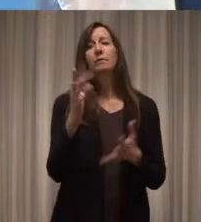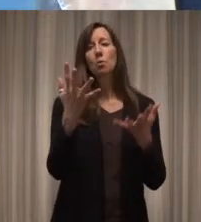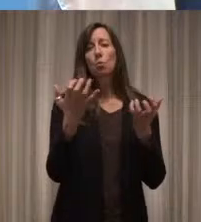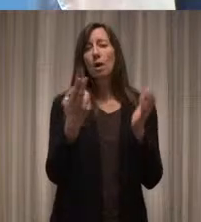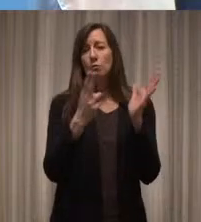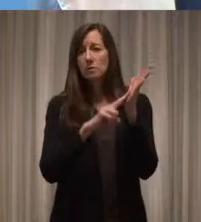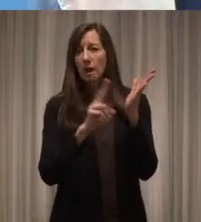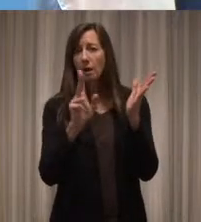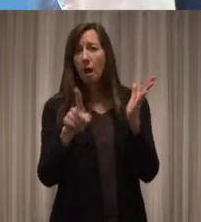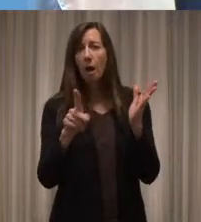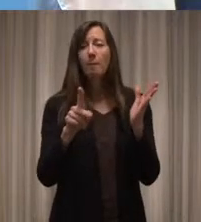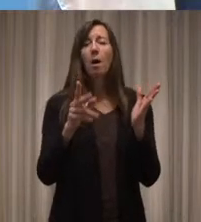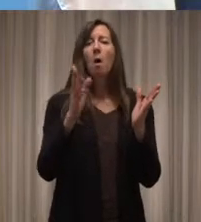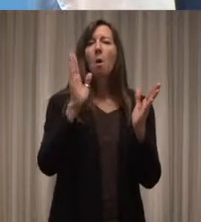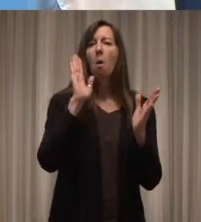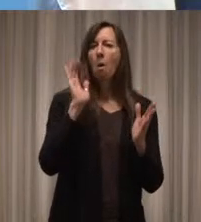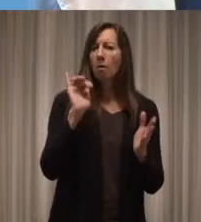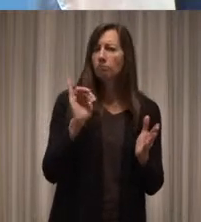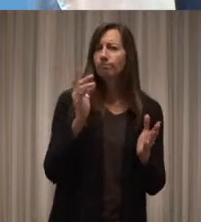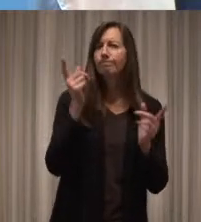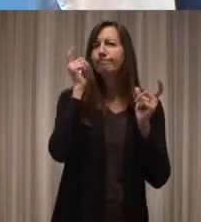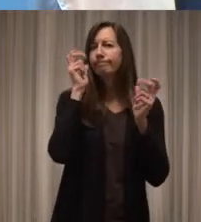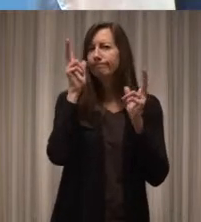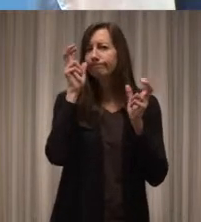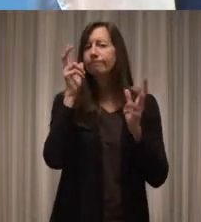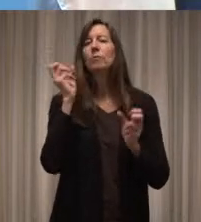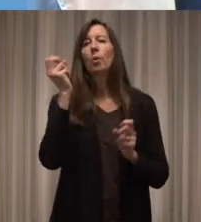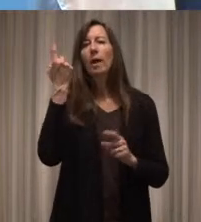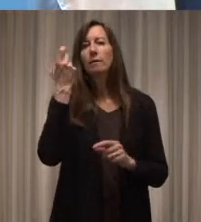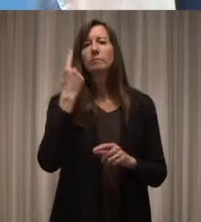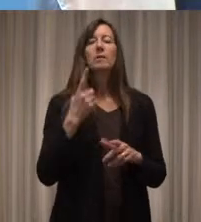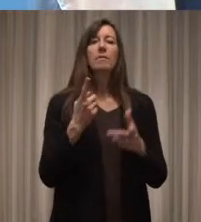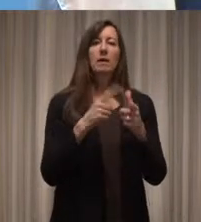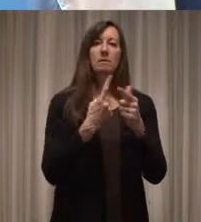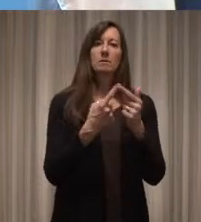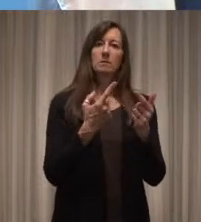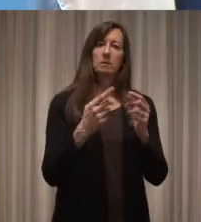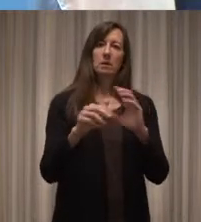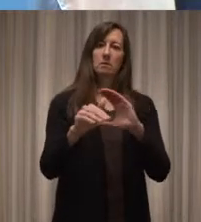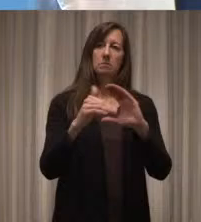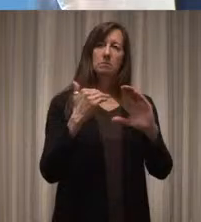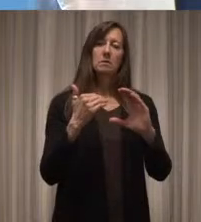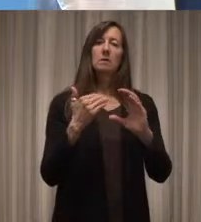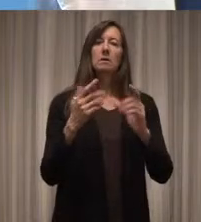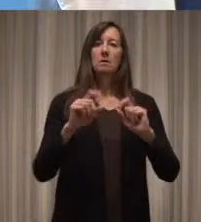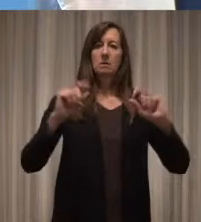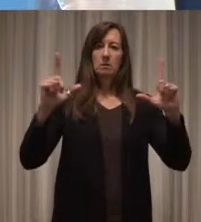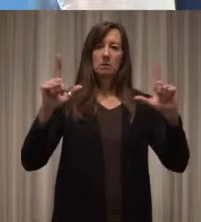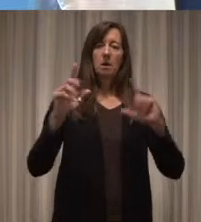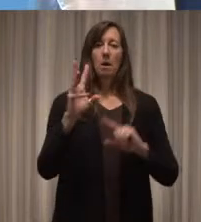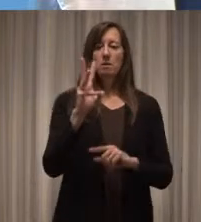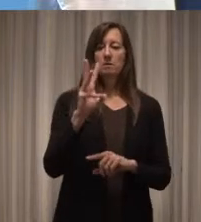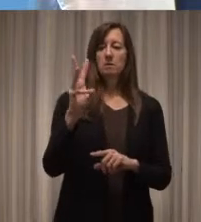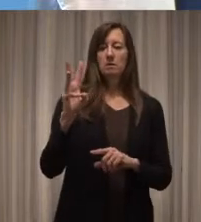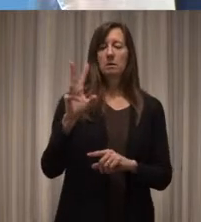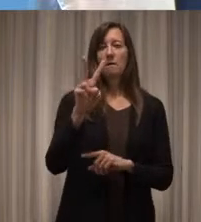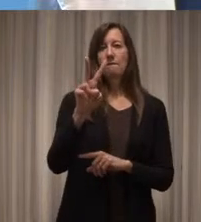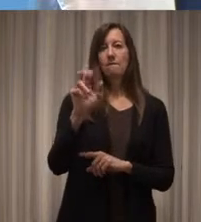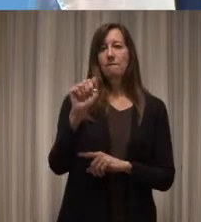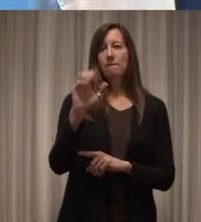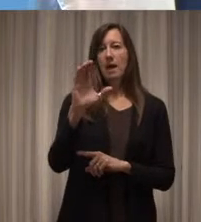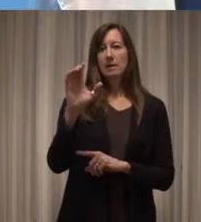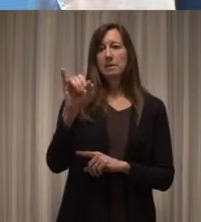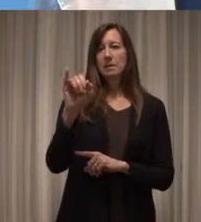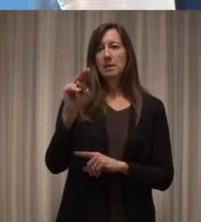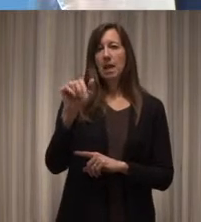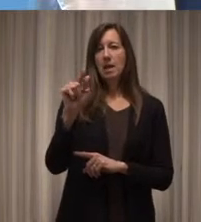vaccinateulster.com or call one of those numbers. That will put you on our pre-registration list. That may mean that you'll have some